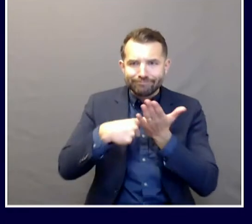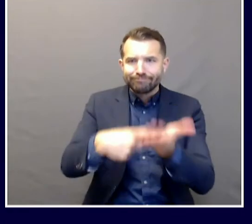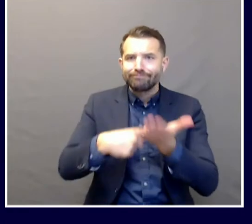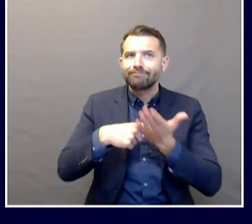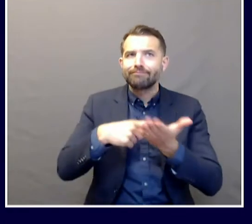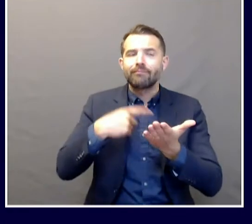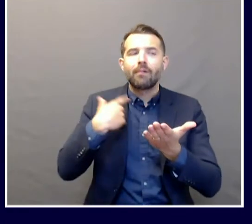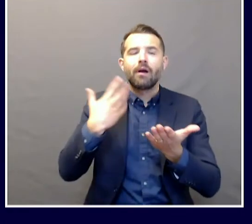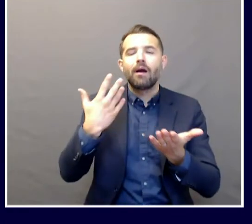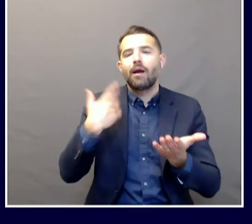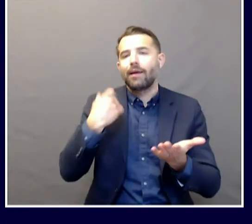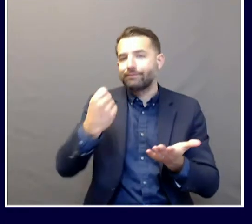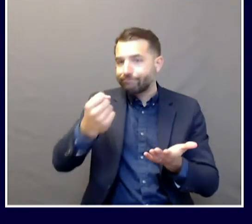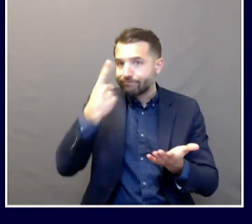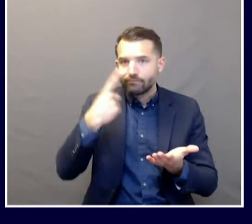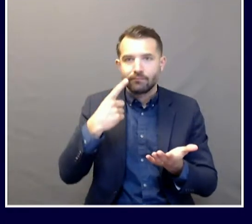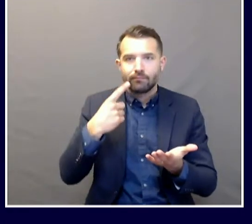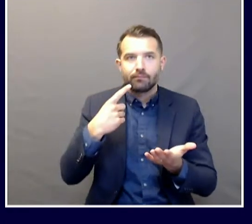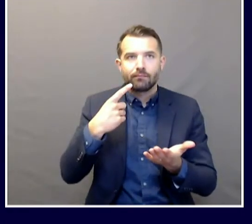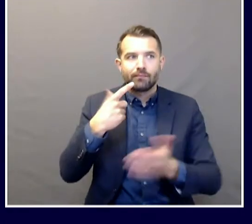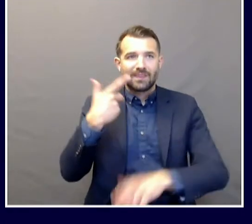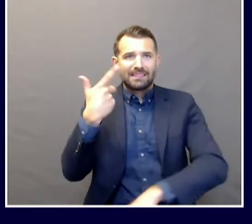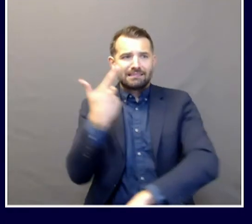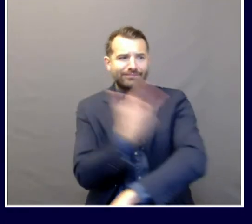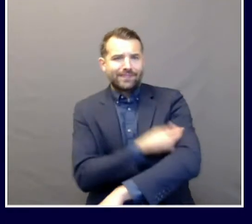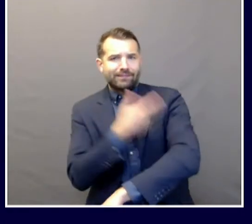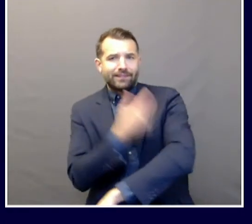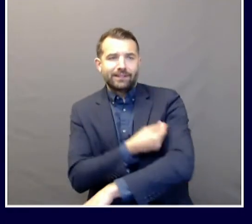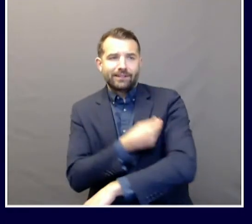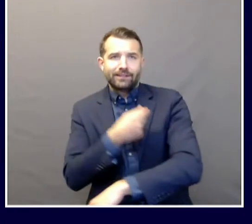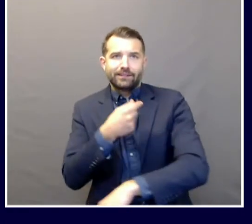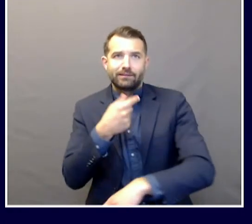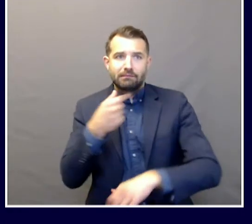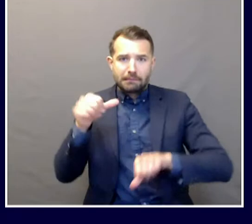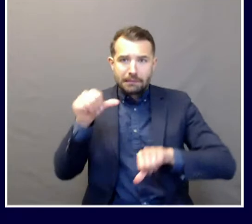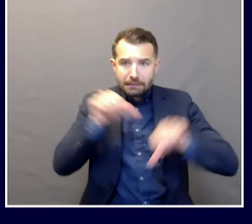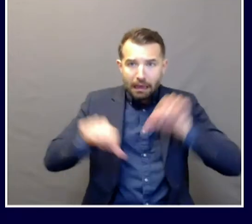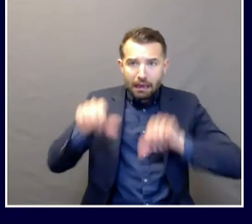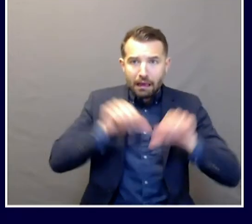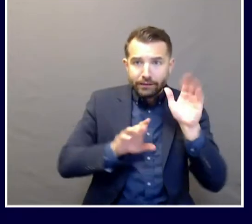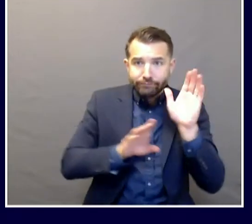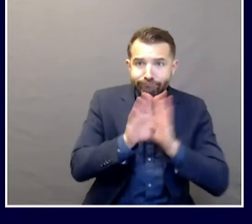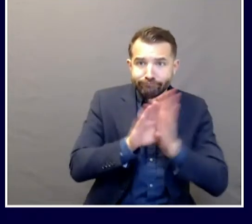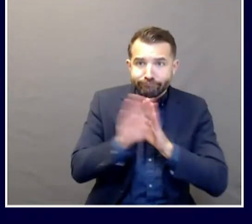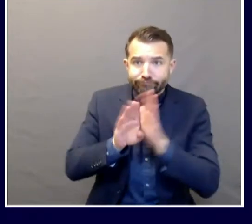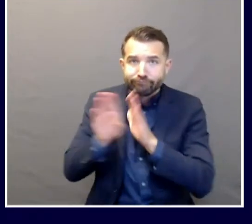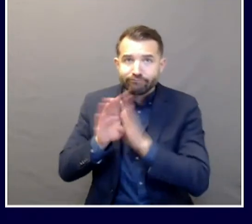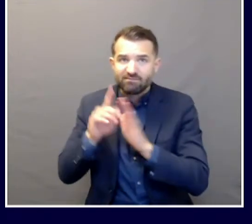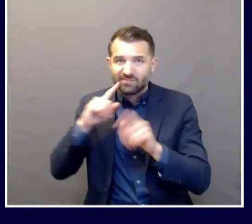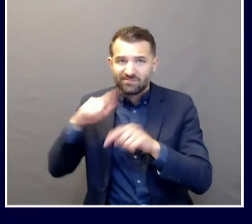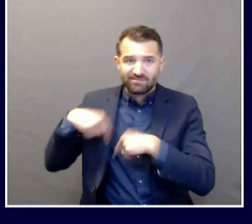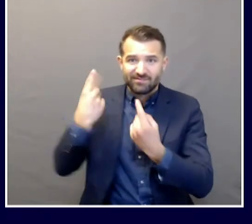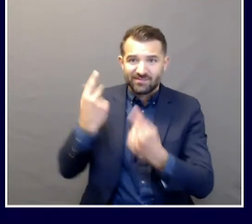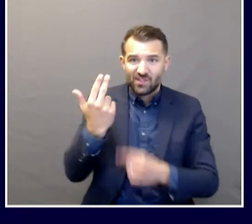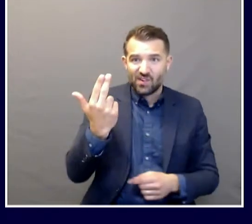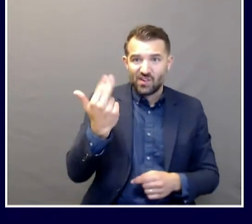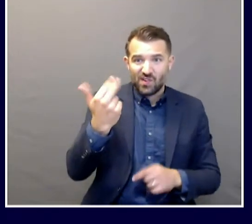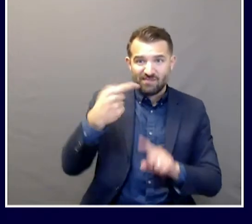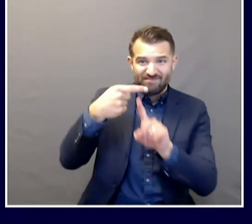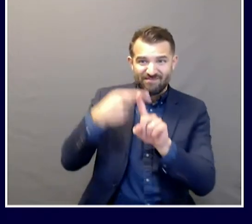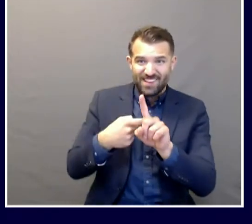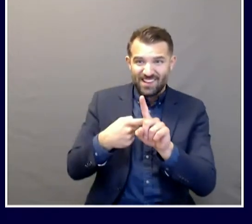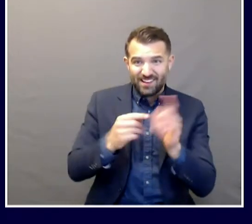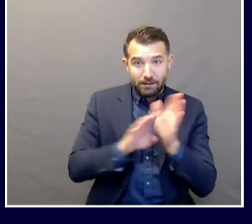We've had the vaccines now they've been in development for about 13 or 14 months. They've been authorized now for